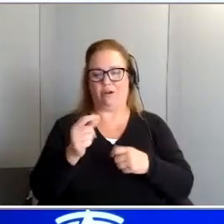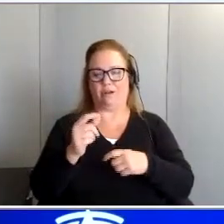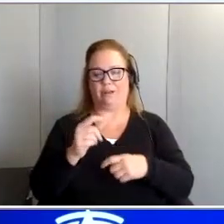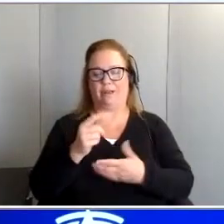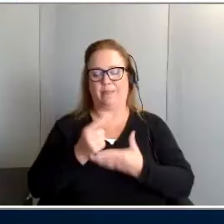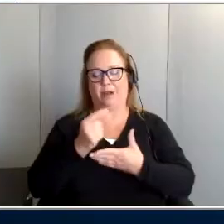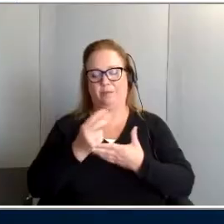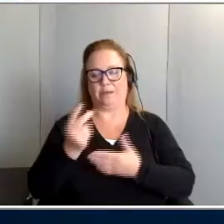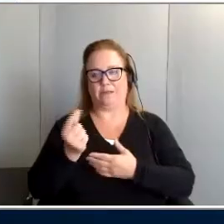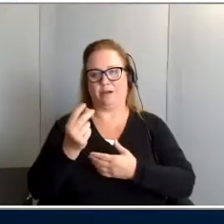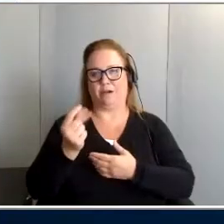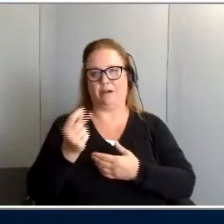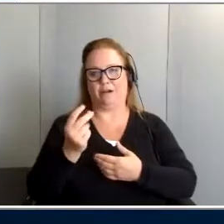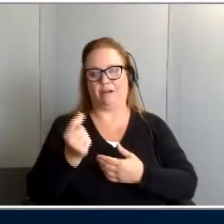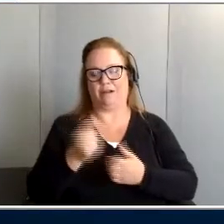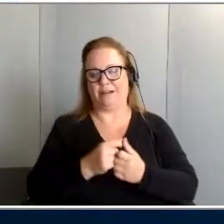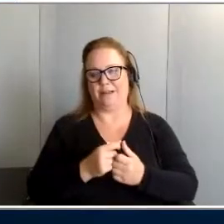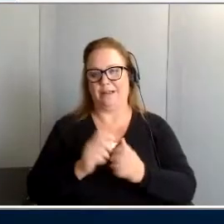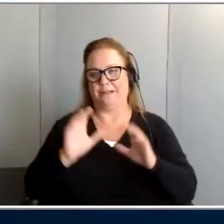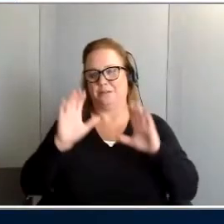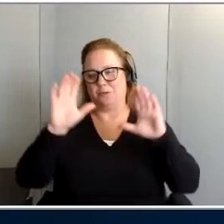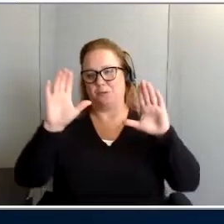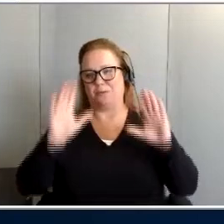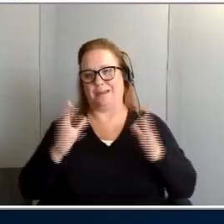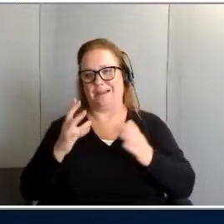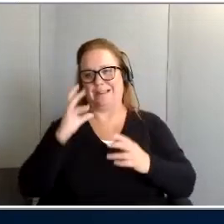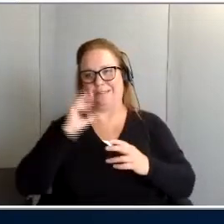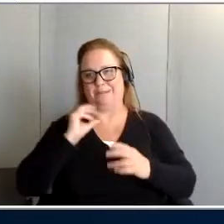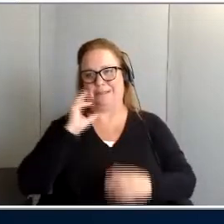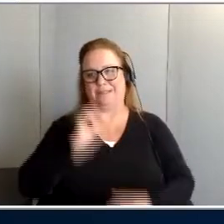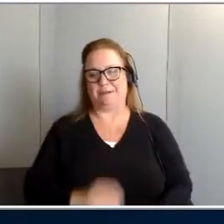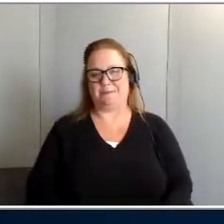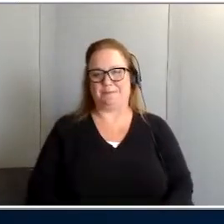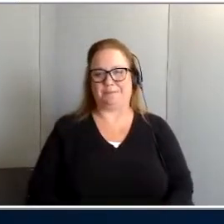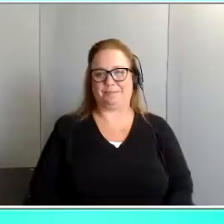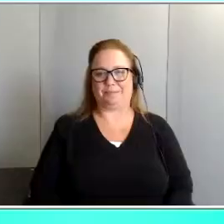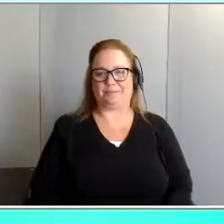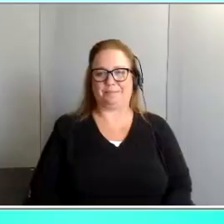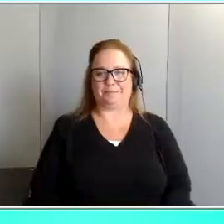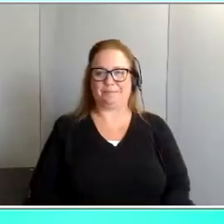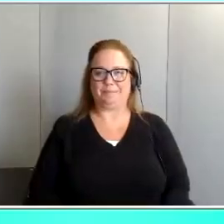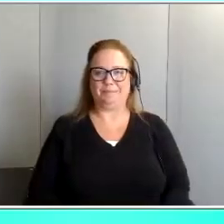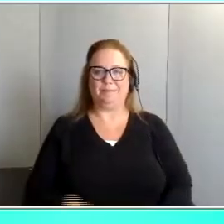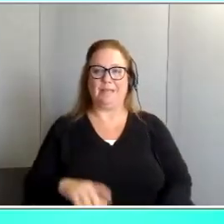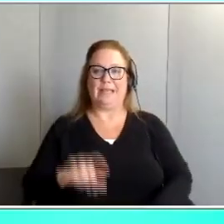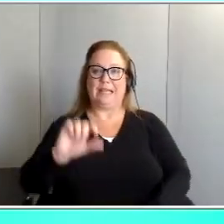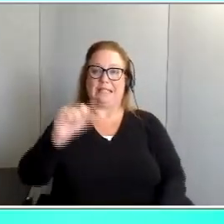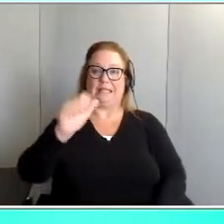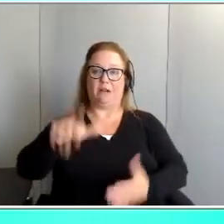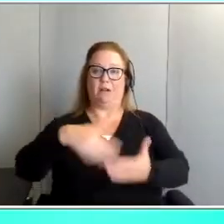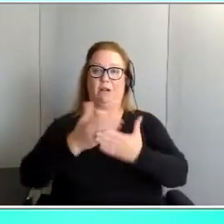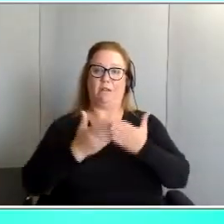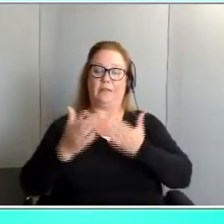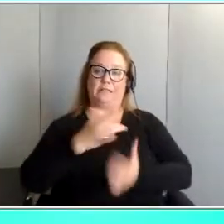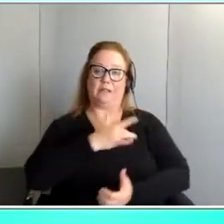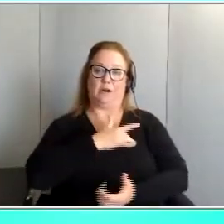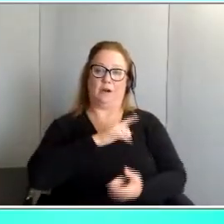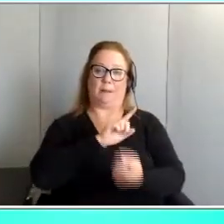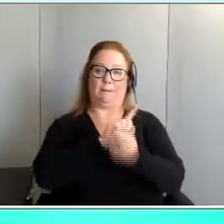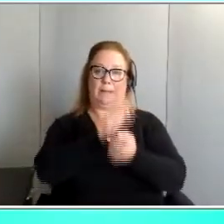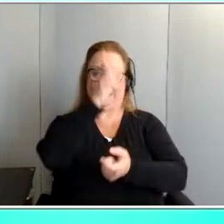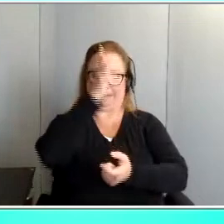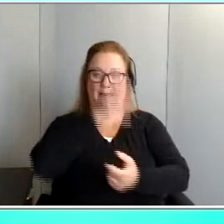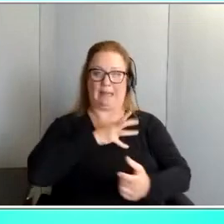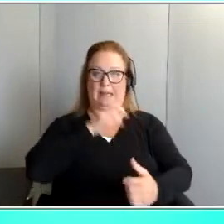You're cuddly and lovable too. Sometimes. Sometimes. Okay, coming up at 10 on All Things Heart. Meet a man who had a stroke